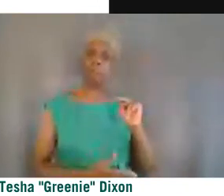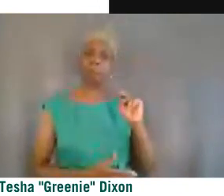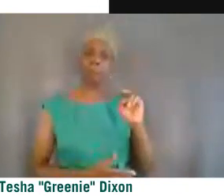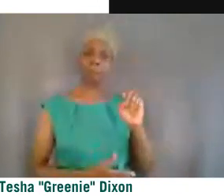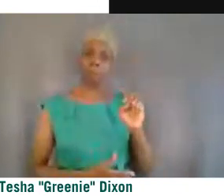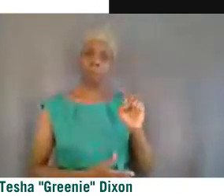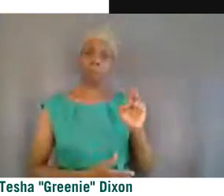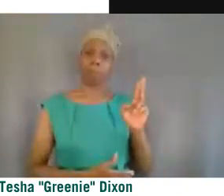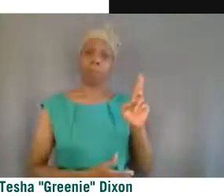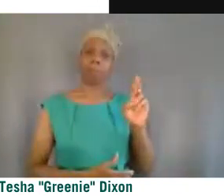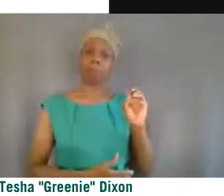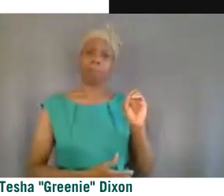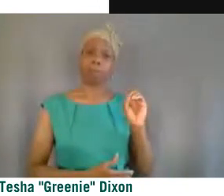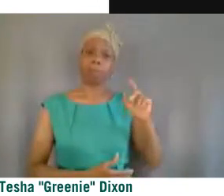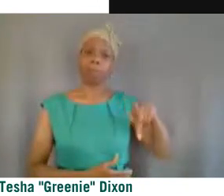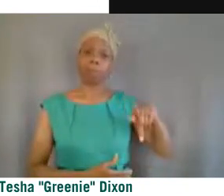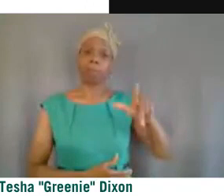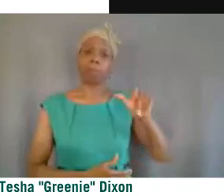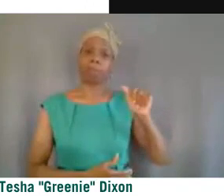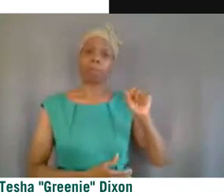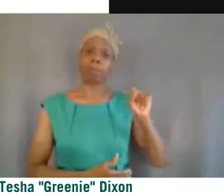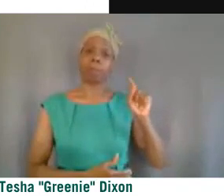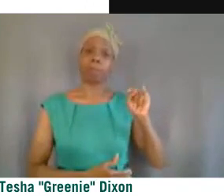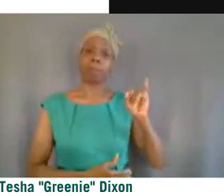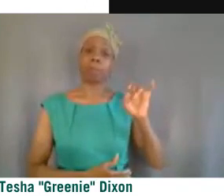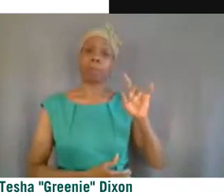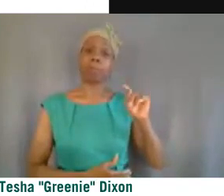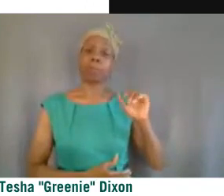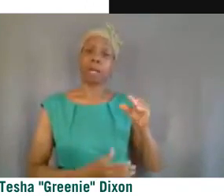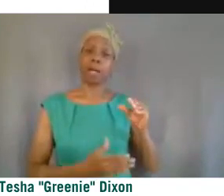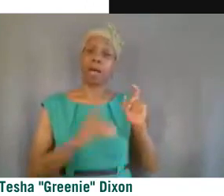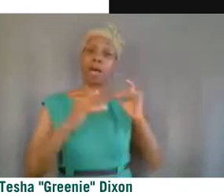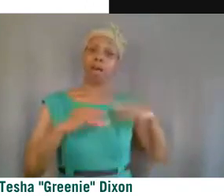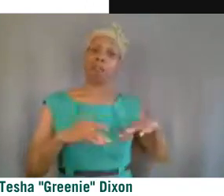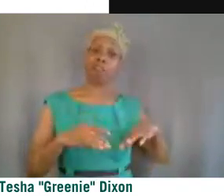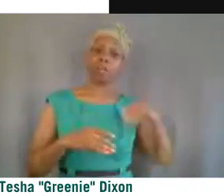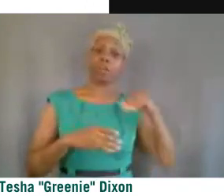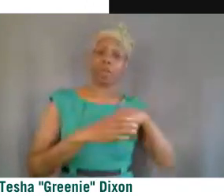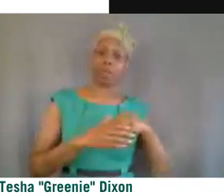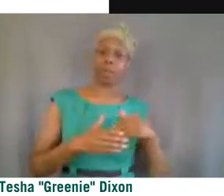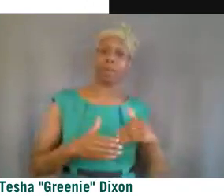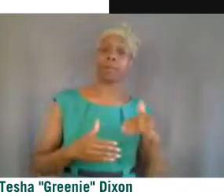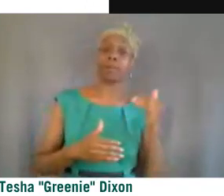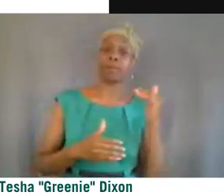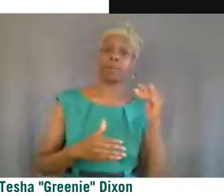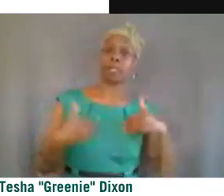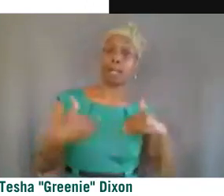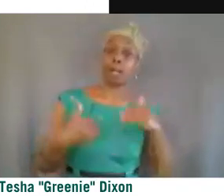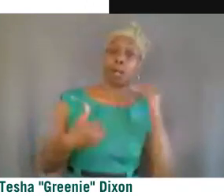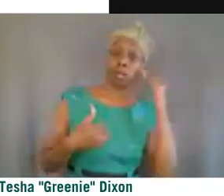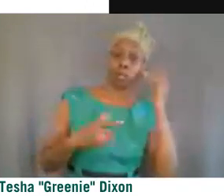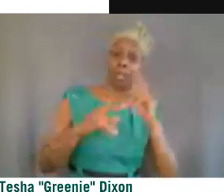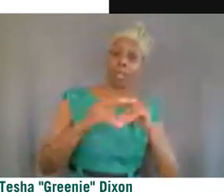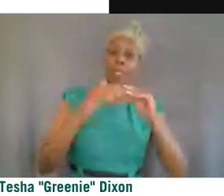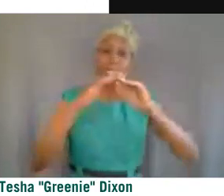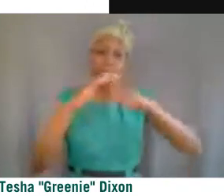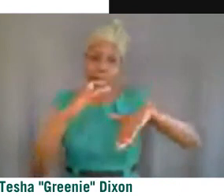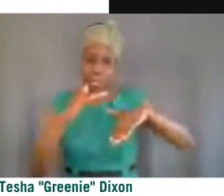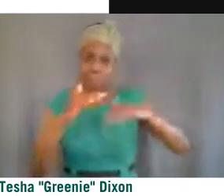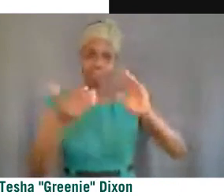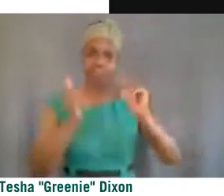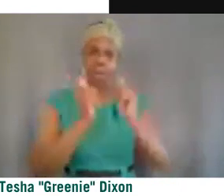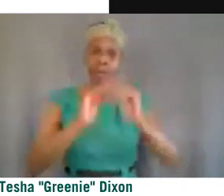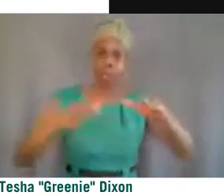for adults in general. I think that it is less than that of kids. I think we can agree on that it's less than that of kids.